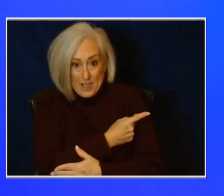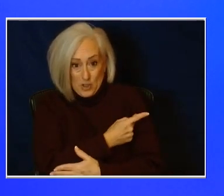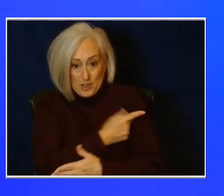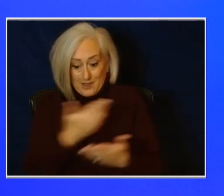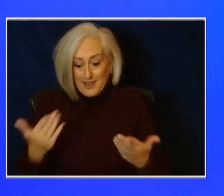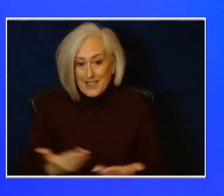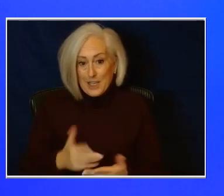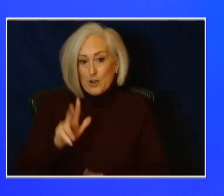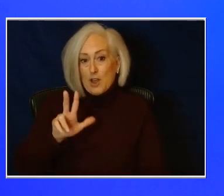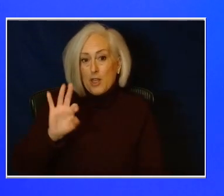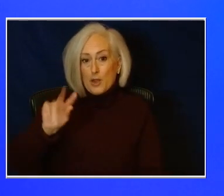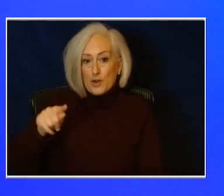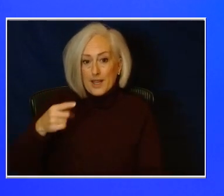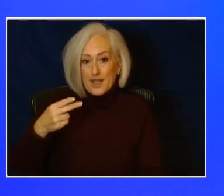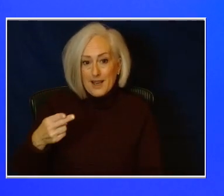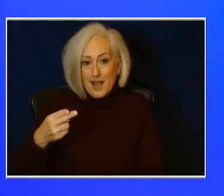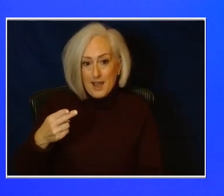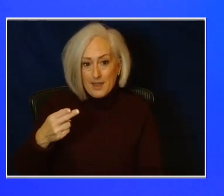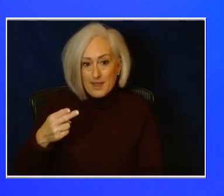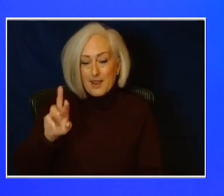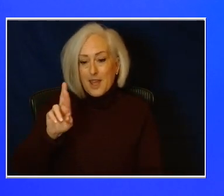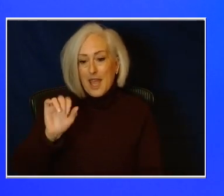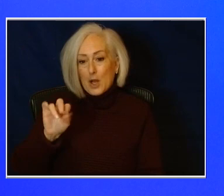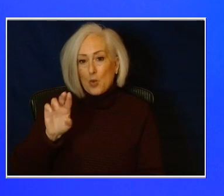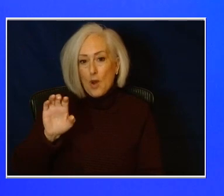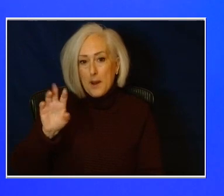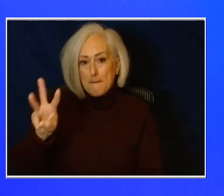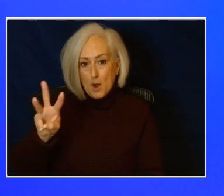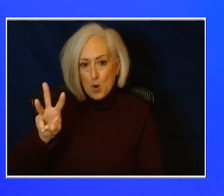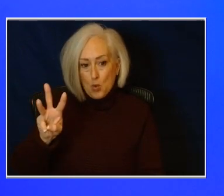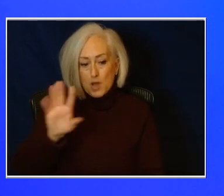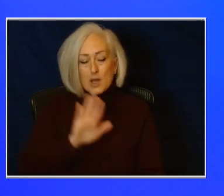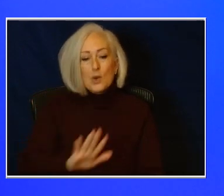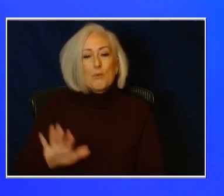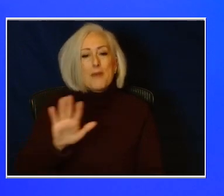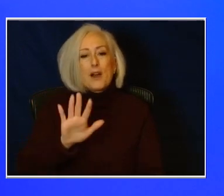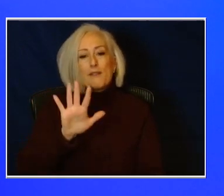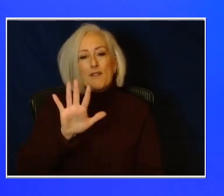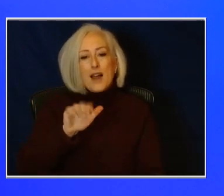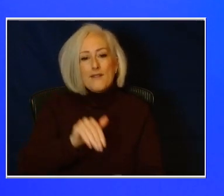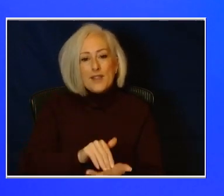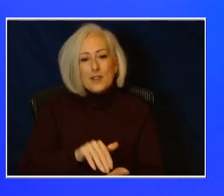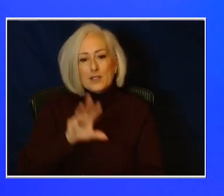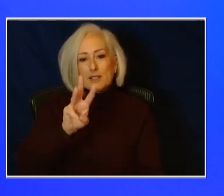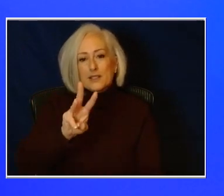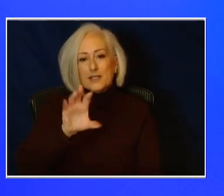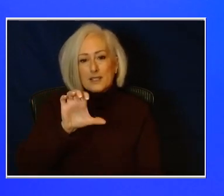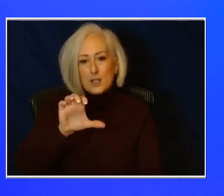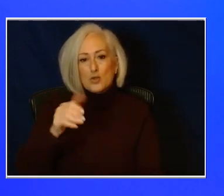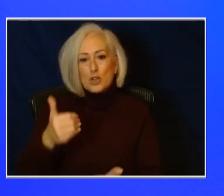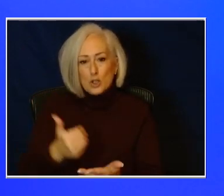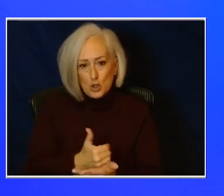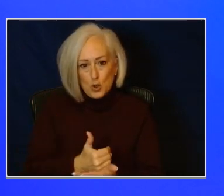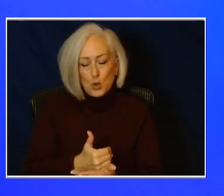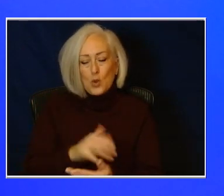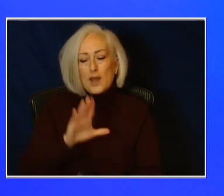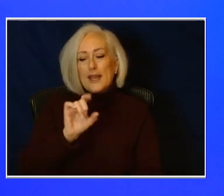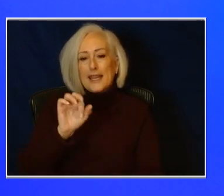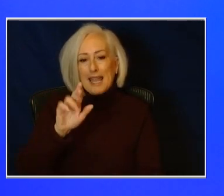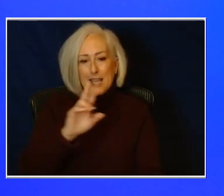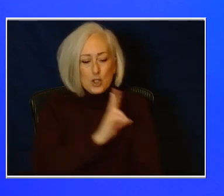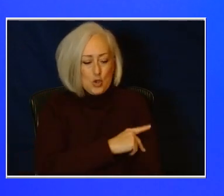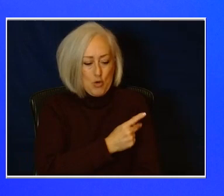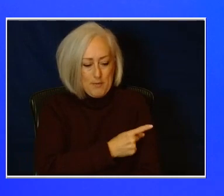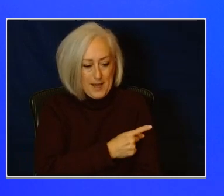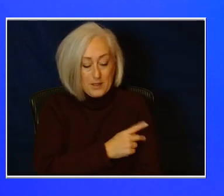and Rainbow campus, it's around 6,500 new cancer patients. If you look at